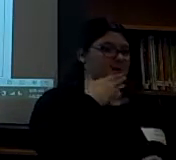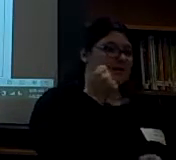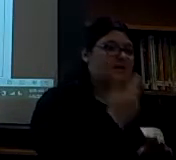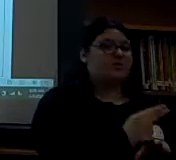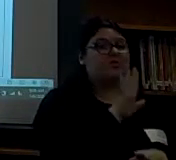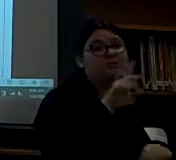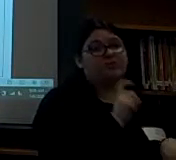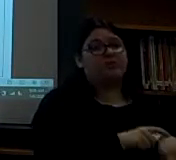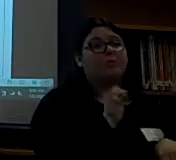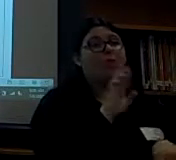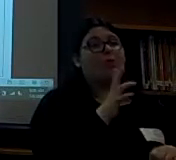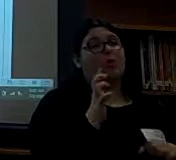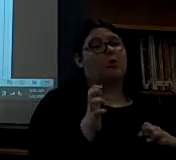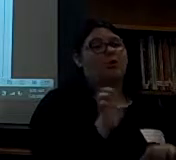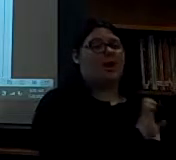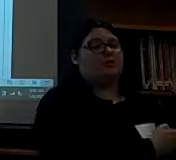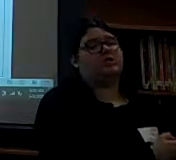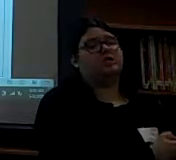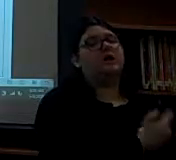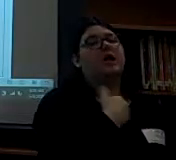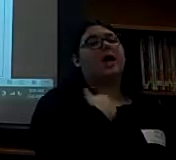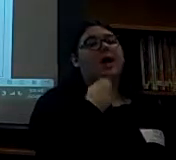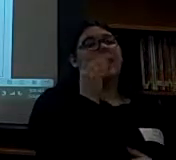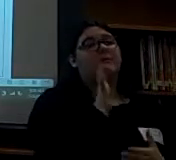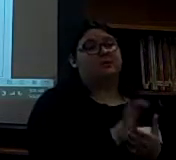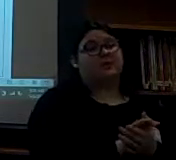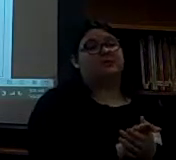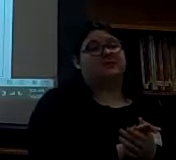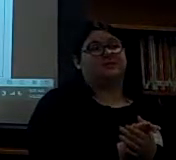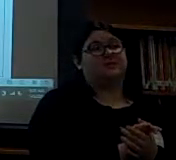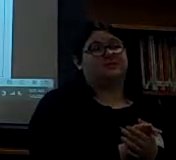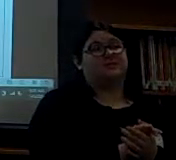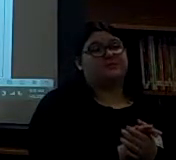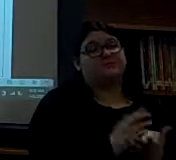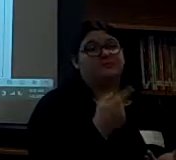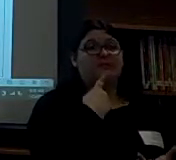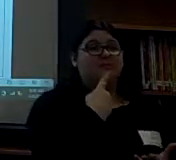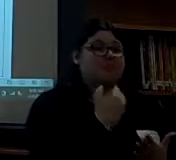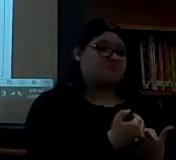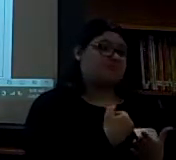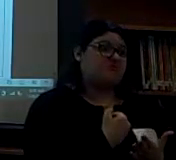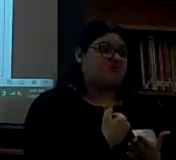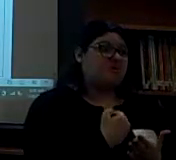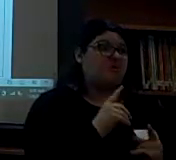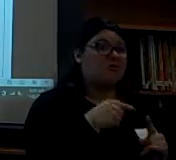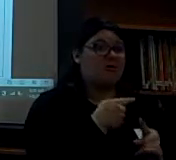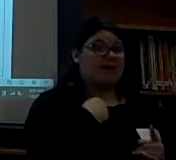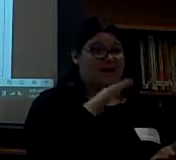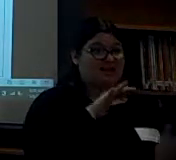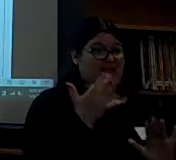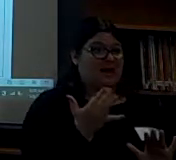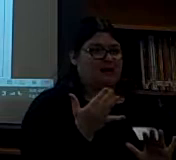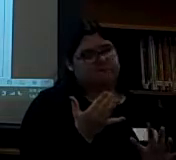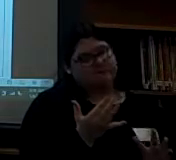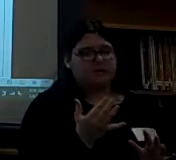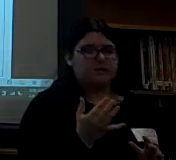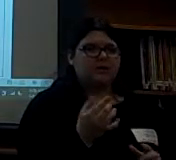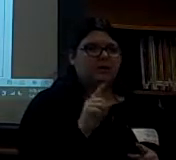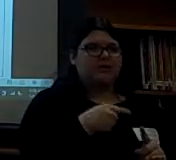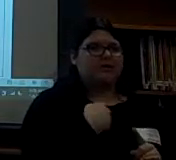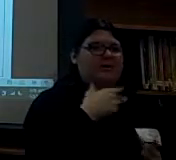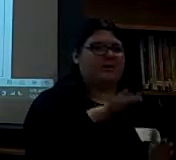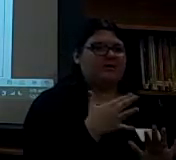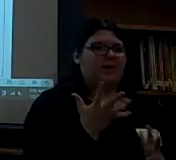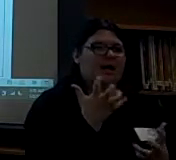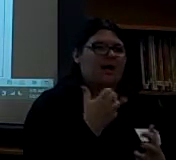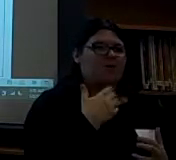your time or your energy. I actually think that, I've said this before, when I die, this is morbid, but when I die, I want